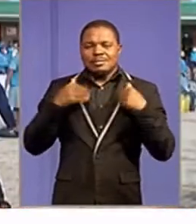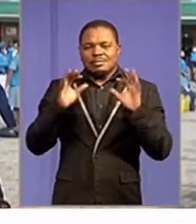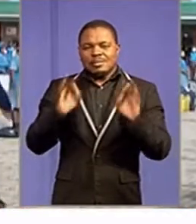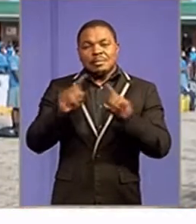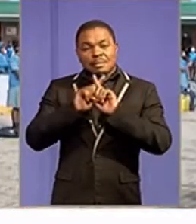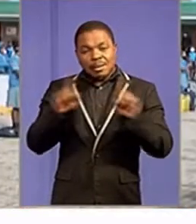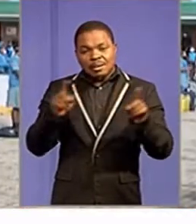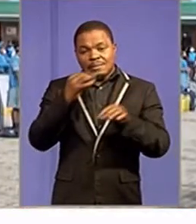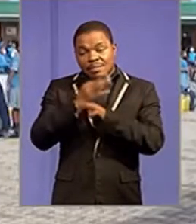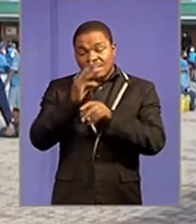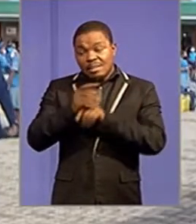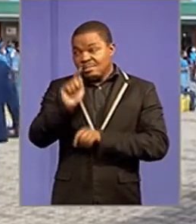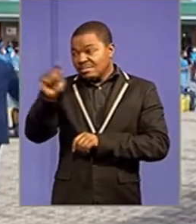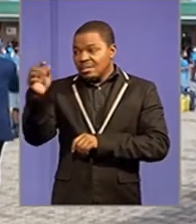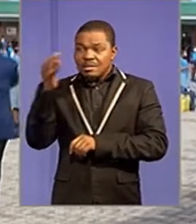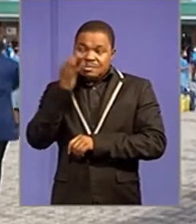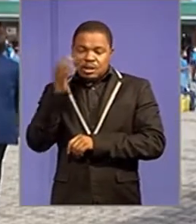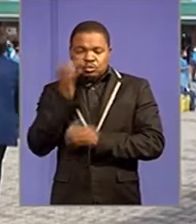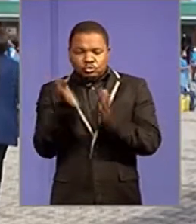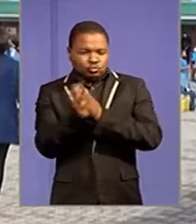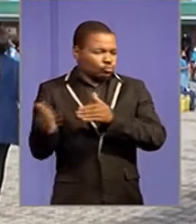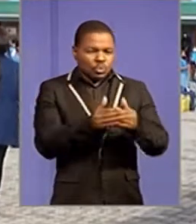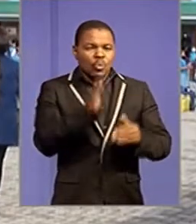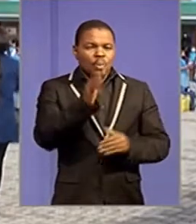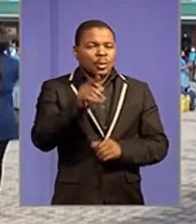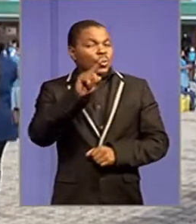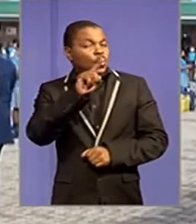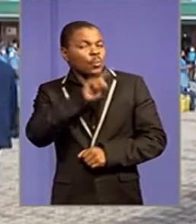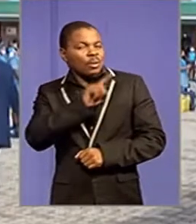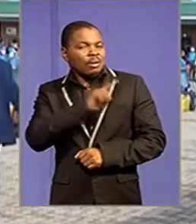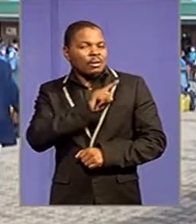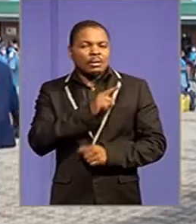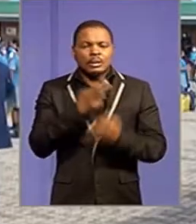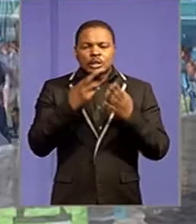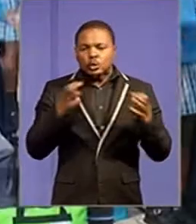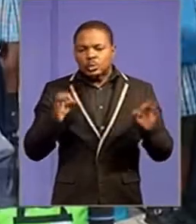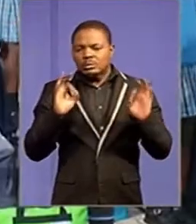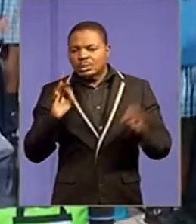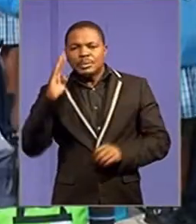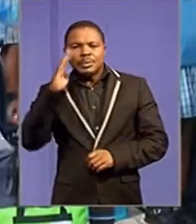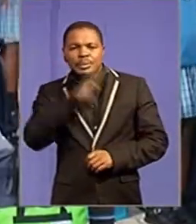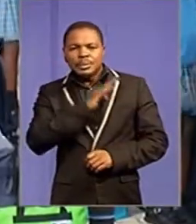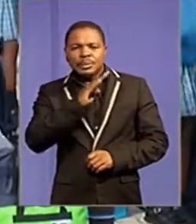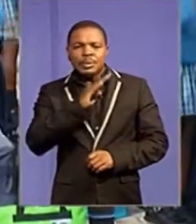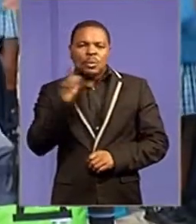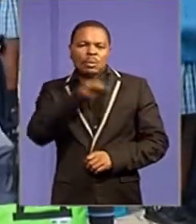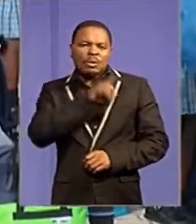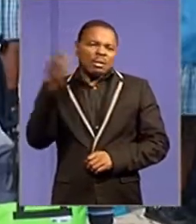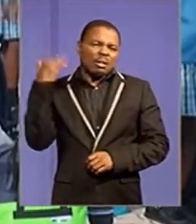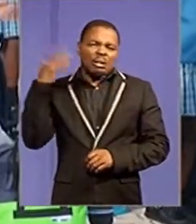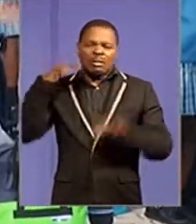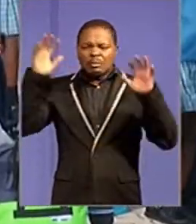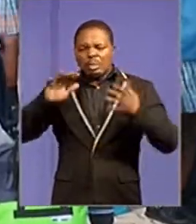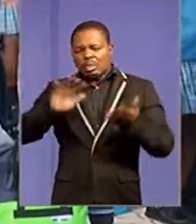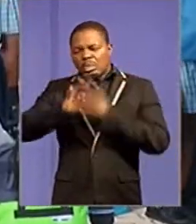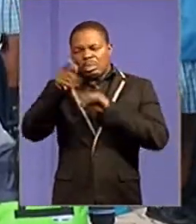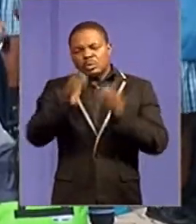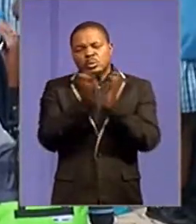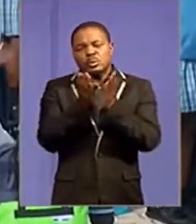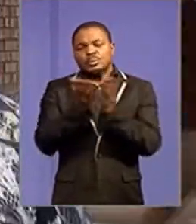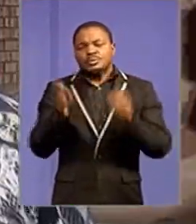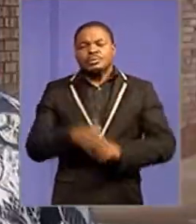be ba thušeditše gore ba tla tswalela dikolo ka lebaka la thaelelo ya metheo kgoparara ye e bakilego ke mafula malobanyana moo. We